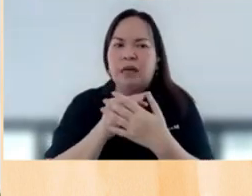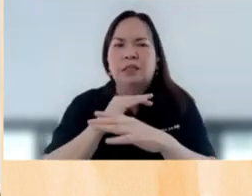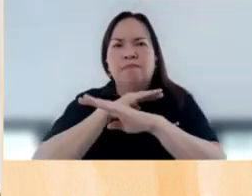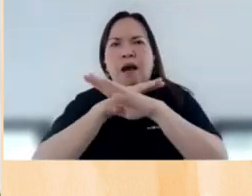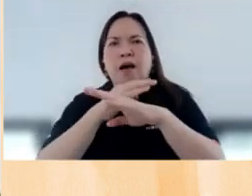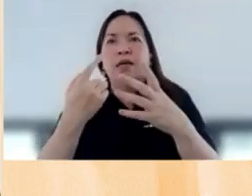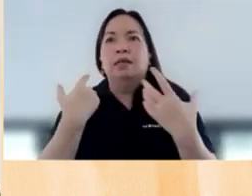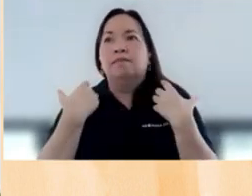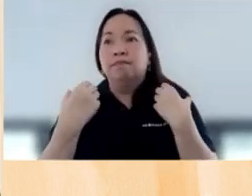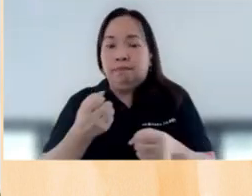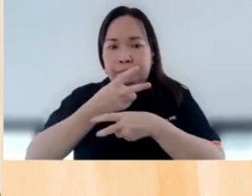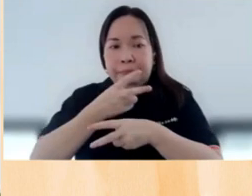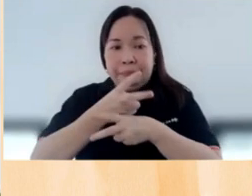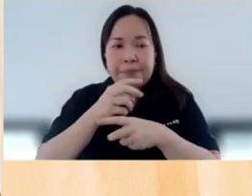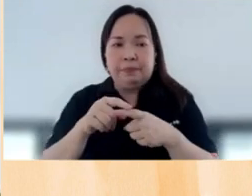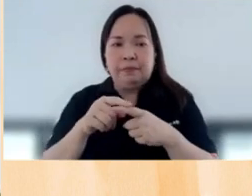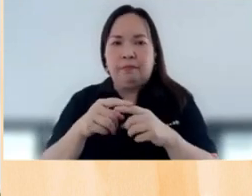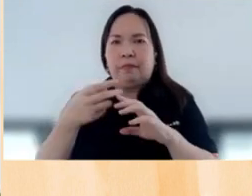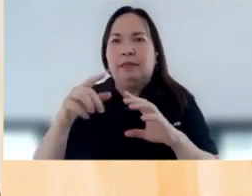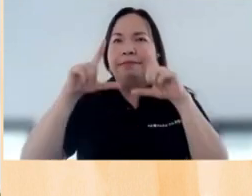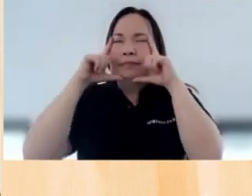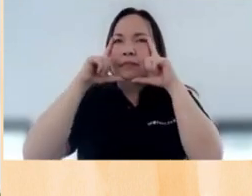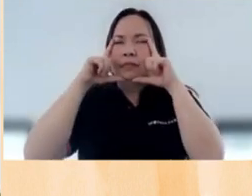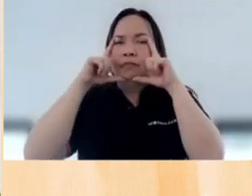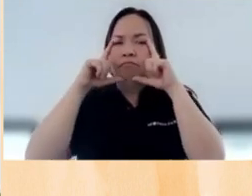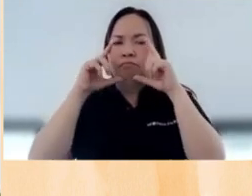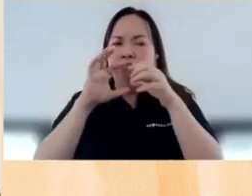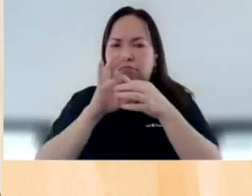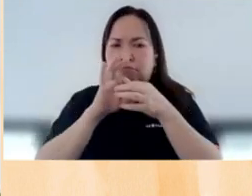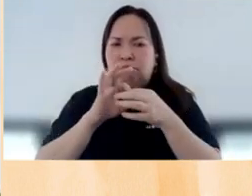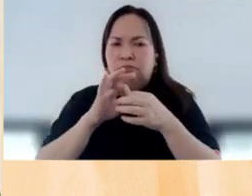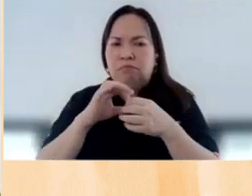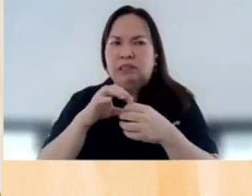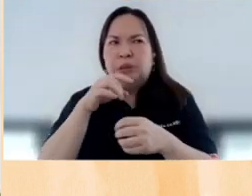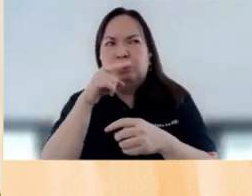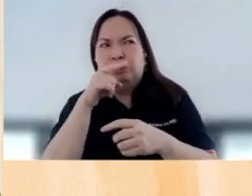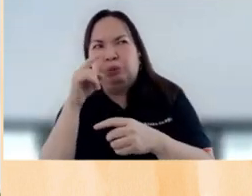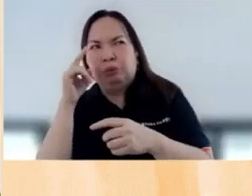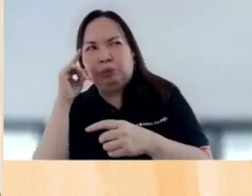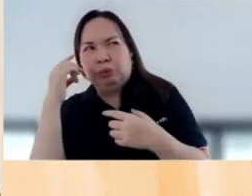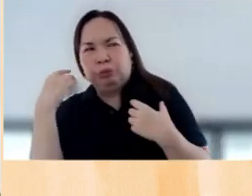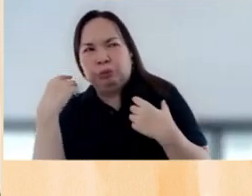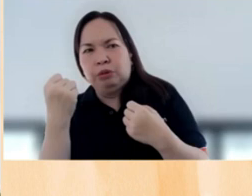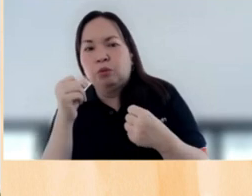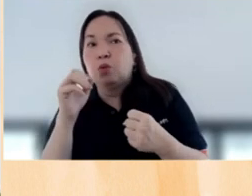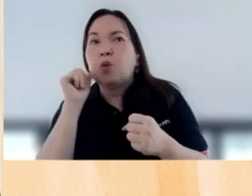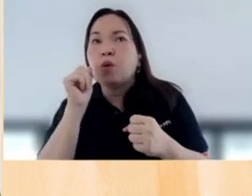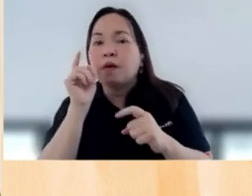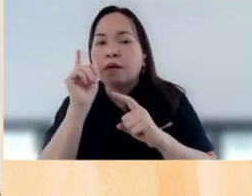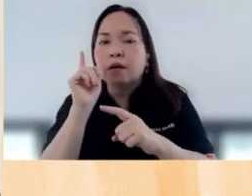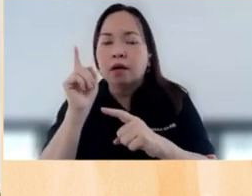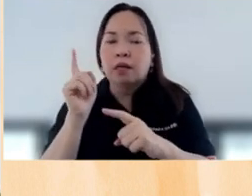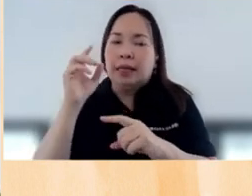suicide, stressful life events like rejection, financial crisis, life transitions,